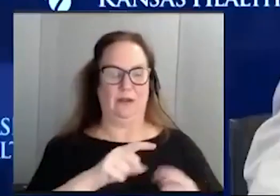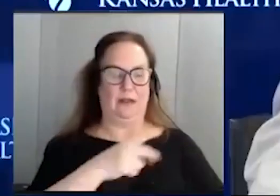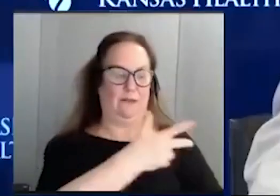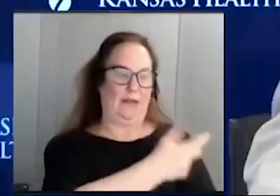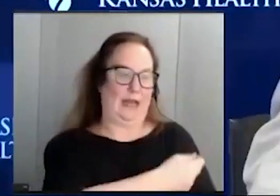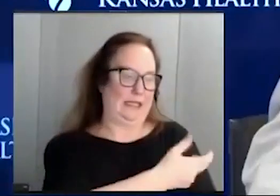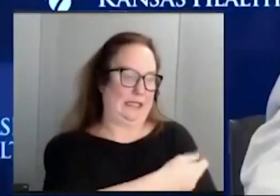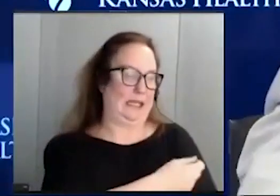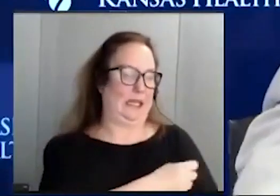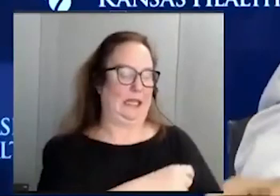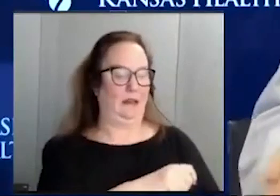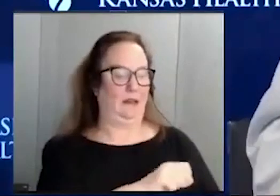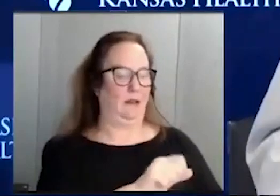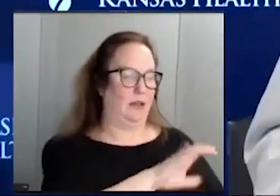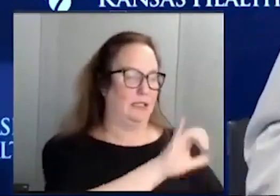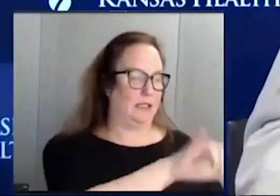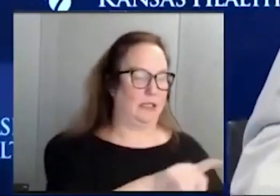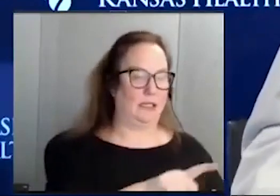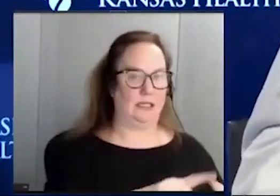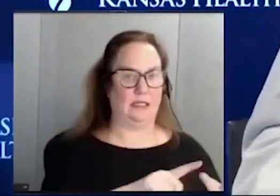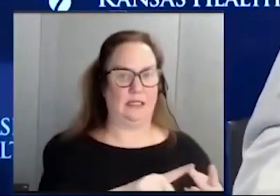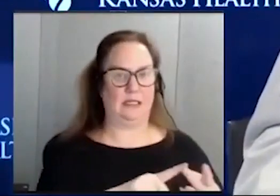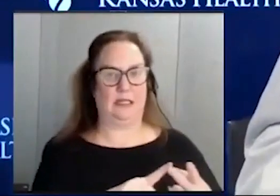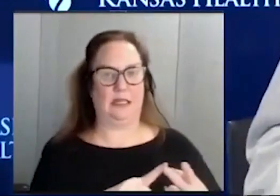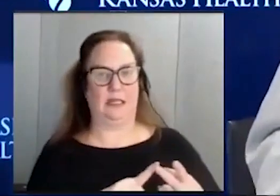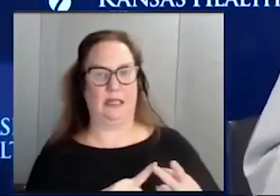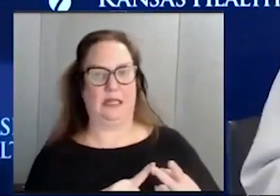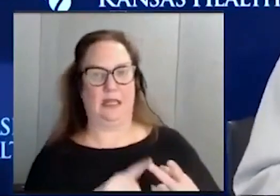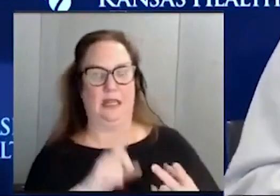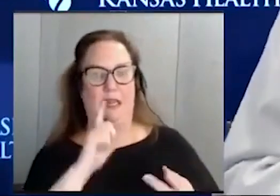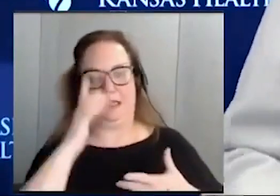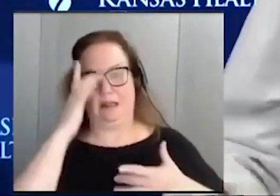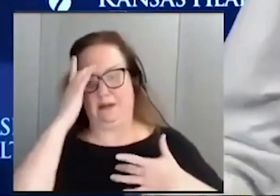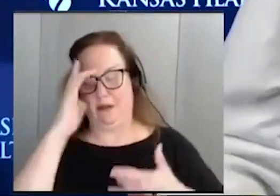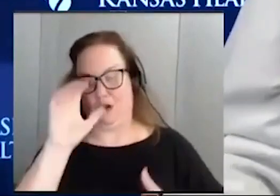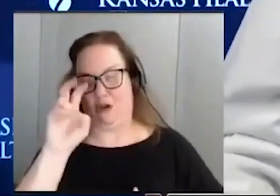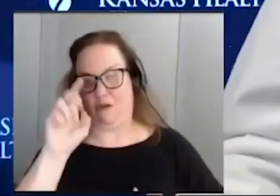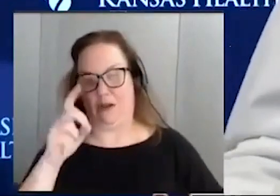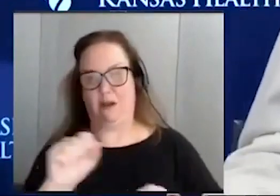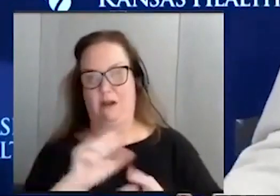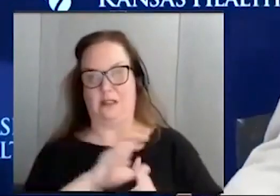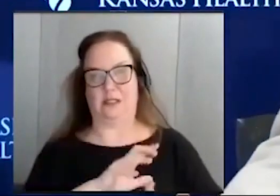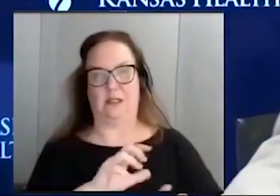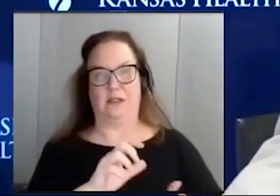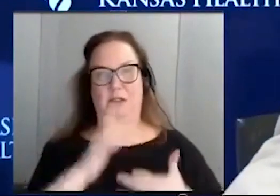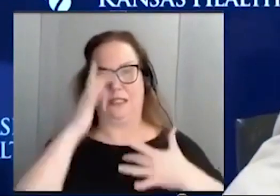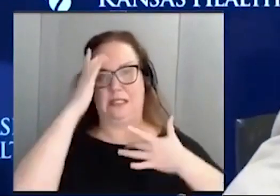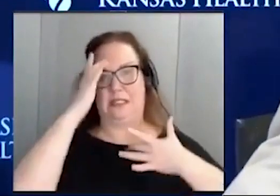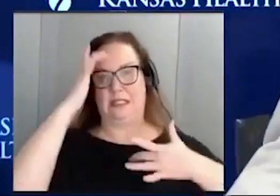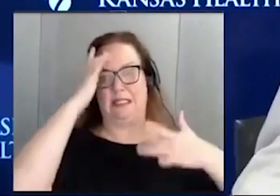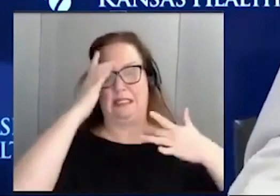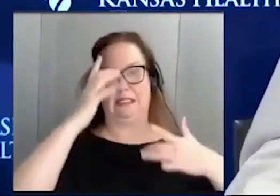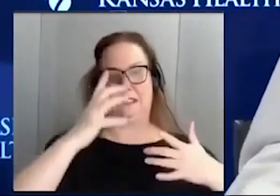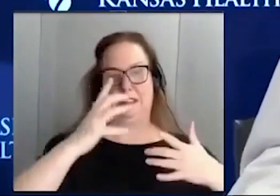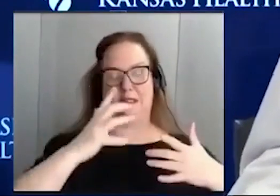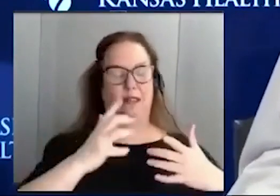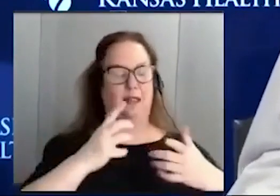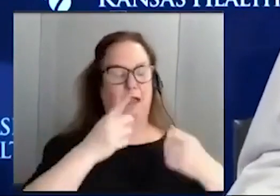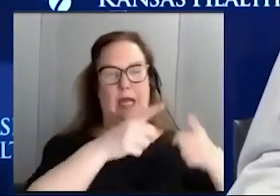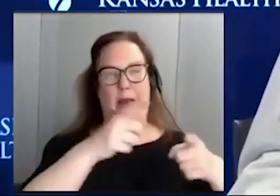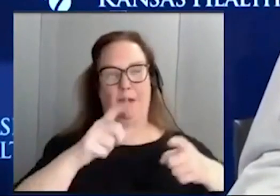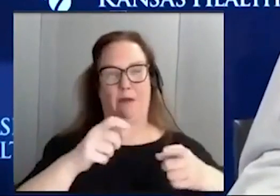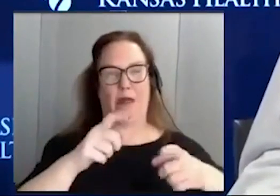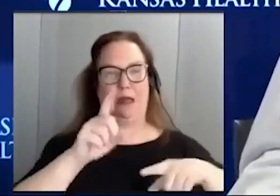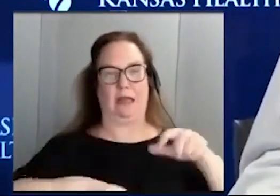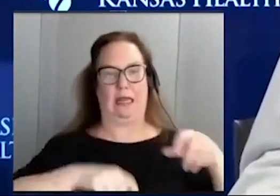COVID caused this. And the reality is there's a backdrop of diseases that occur all the time that we can't explain. Something like that,